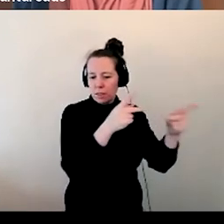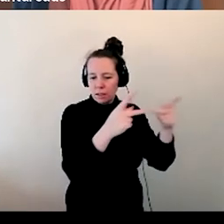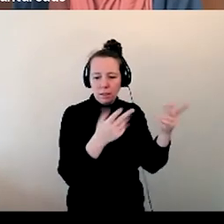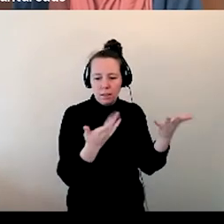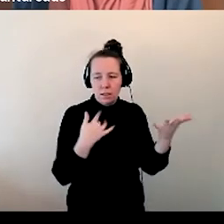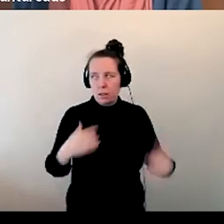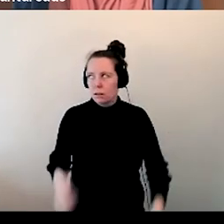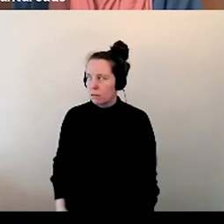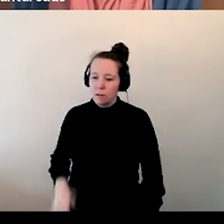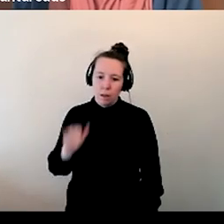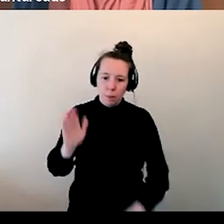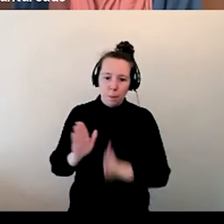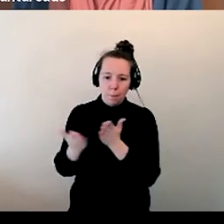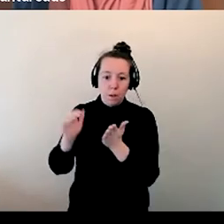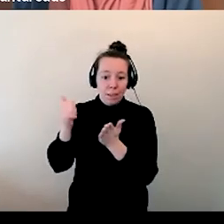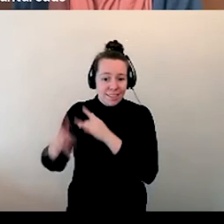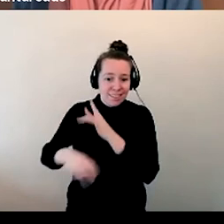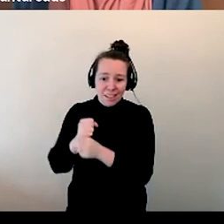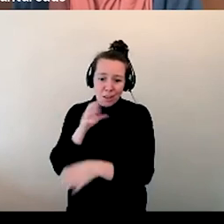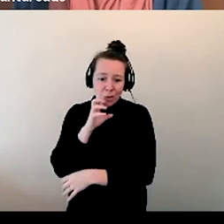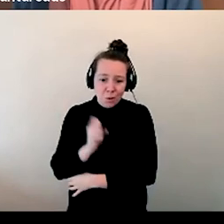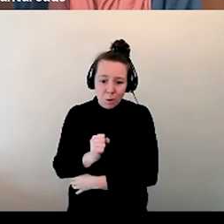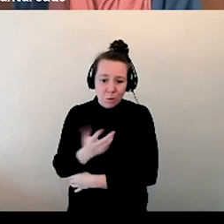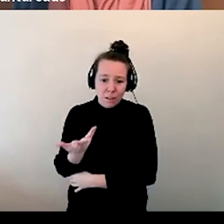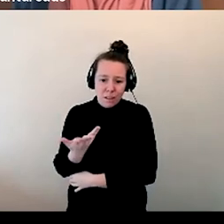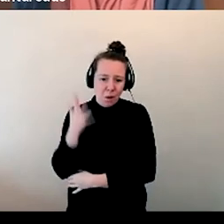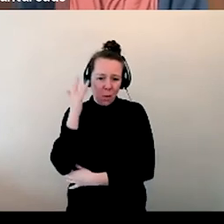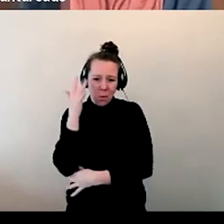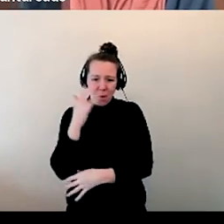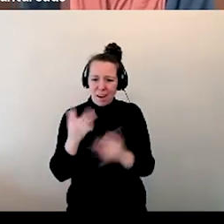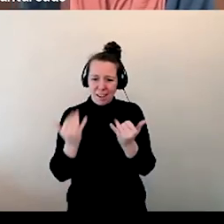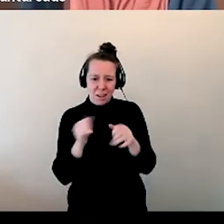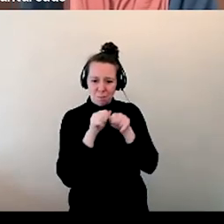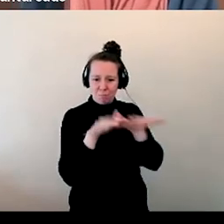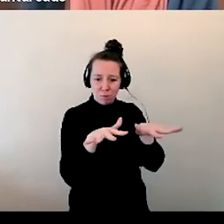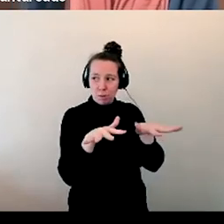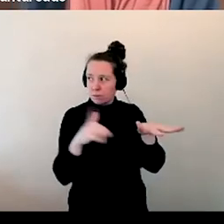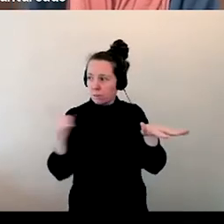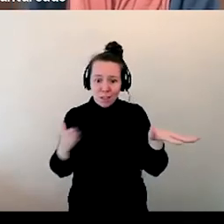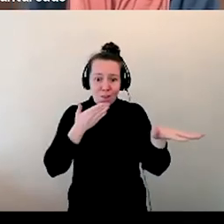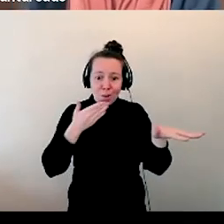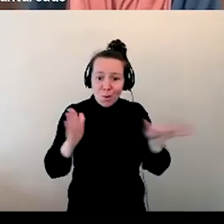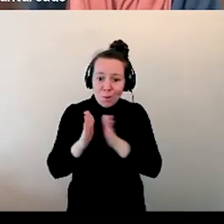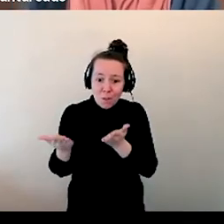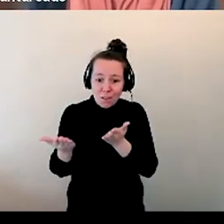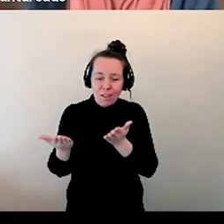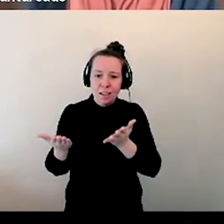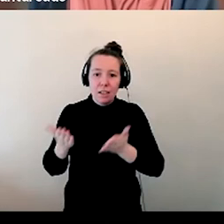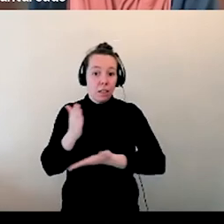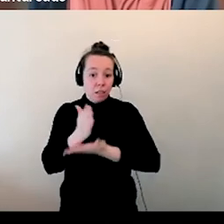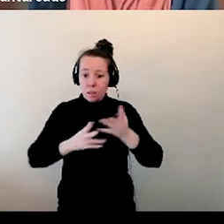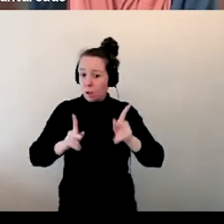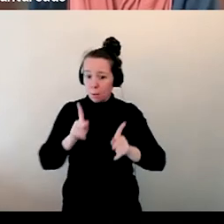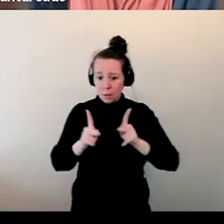from 10 years ago? It's because they're good. And a lot of Book Talk people I found are coming back to reading after a hiatus of reading. So we've